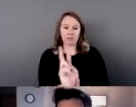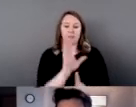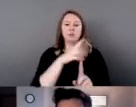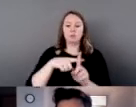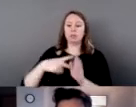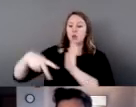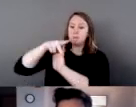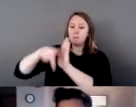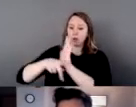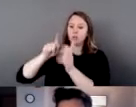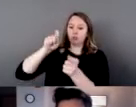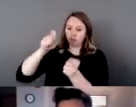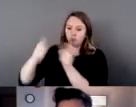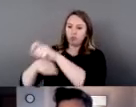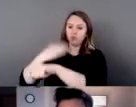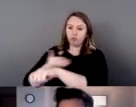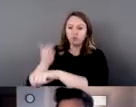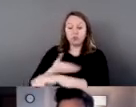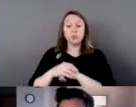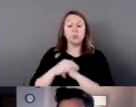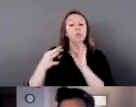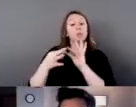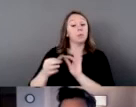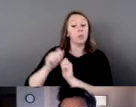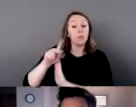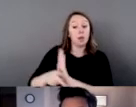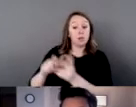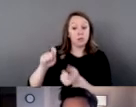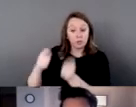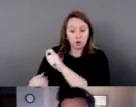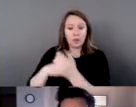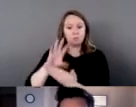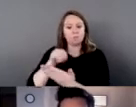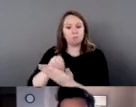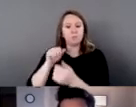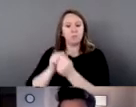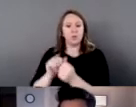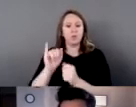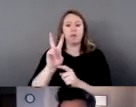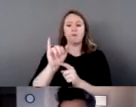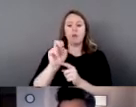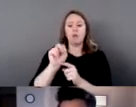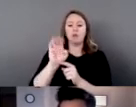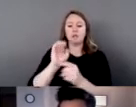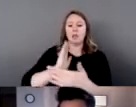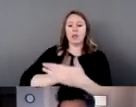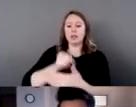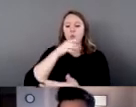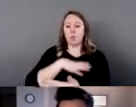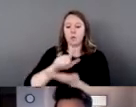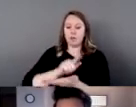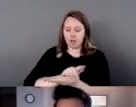policy reform, I'm learning more about the Violence Against Women Act and how that impacts Native